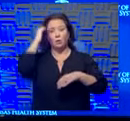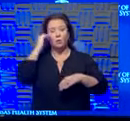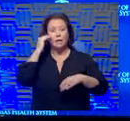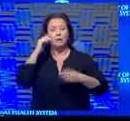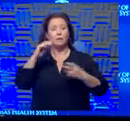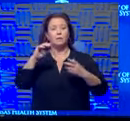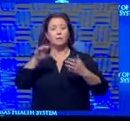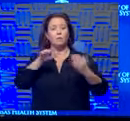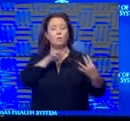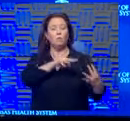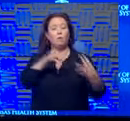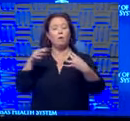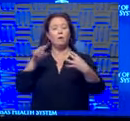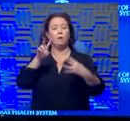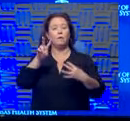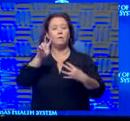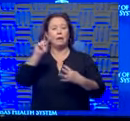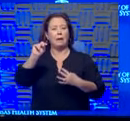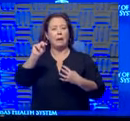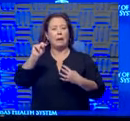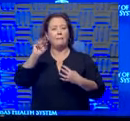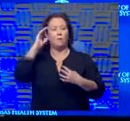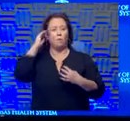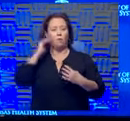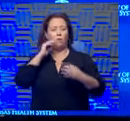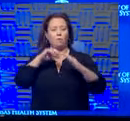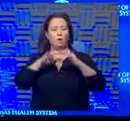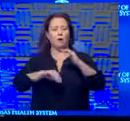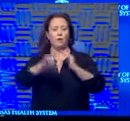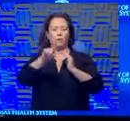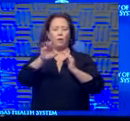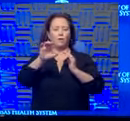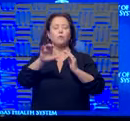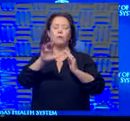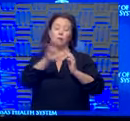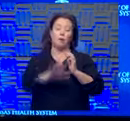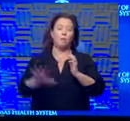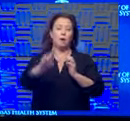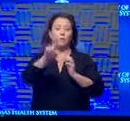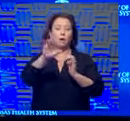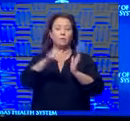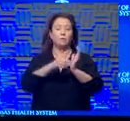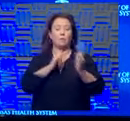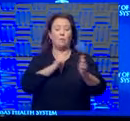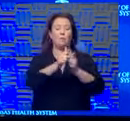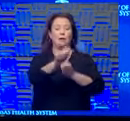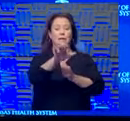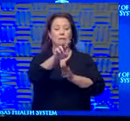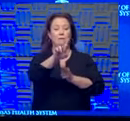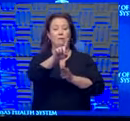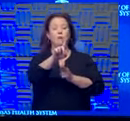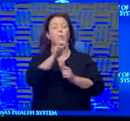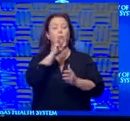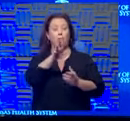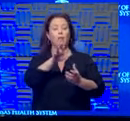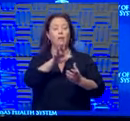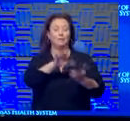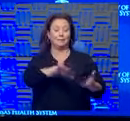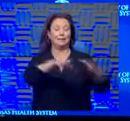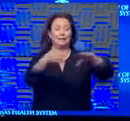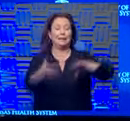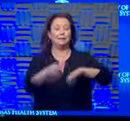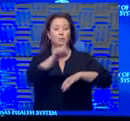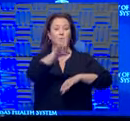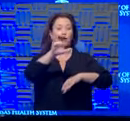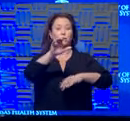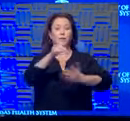Vietnam War together, I don't believe, had 100,000 deaths, or they were right around that. And we're going to bypass that. If you think about that, the scope of it